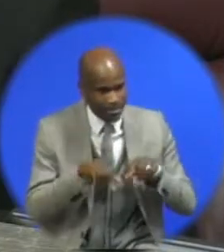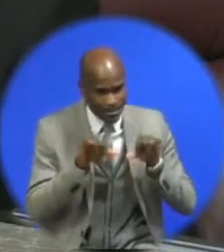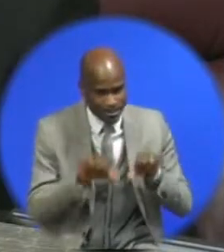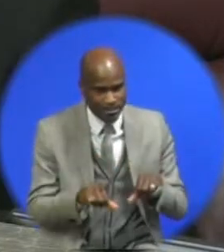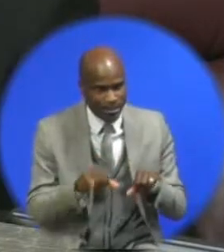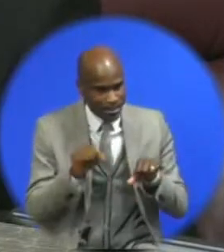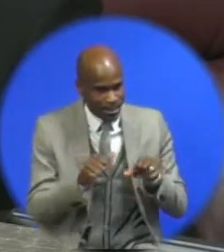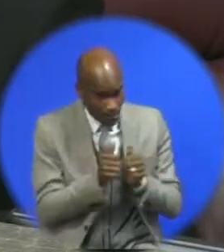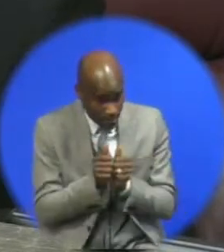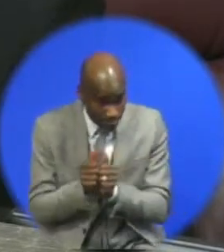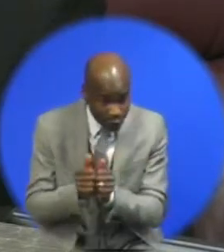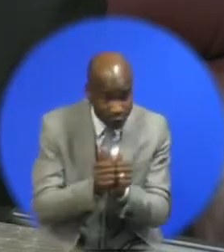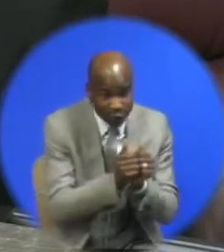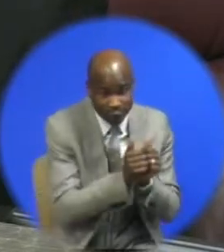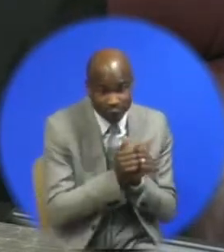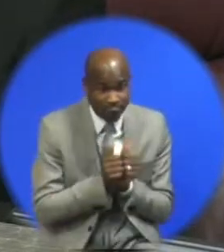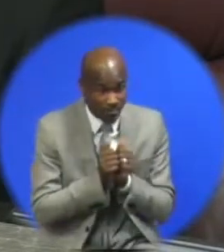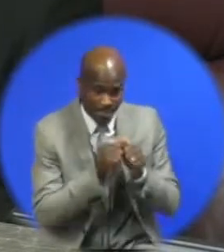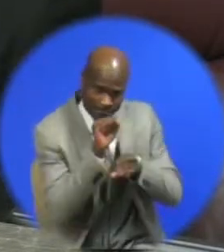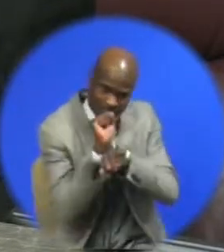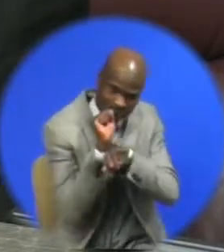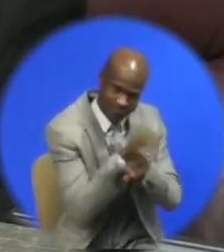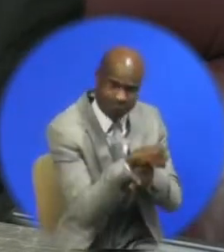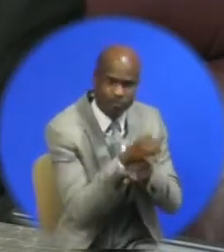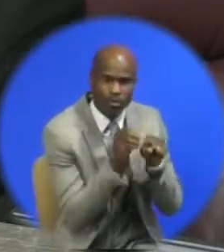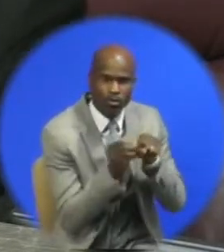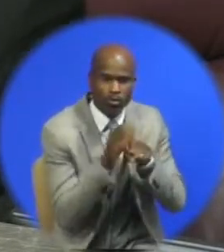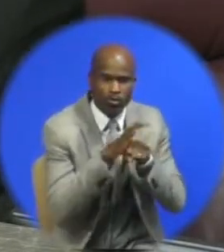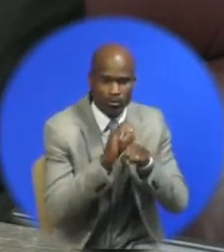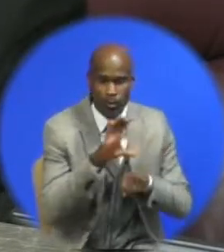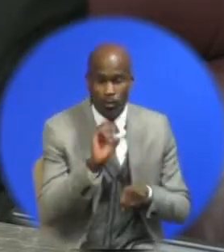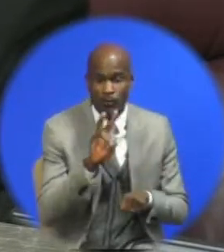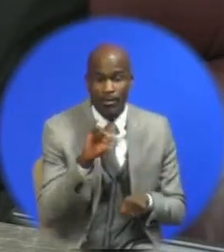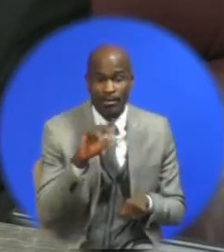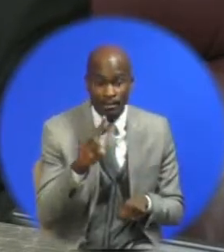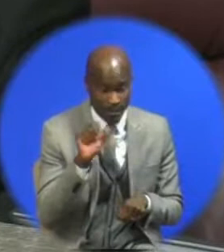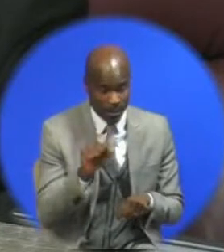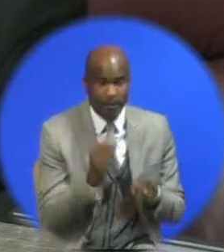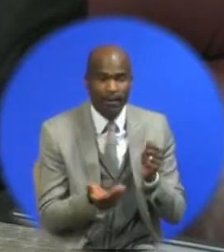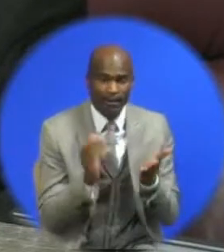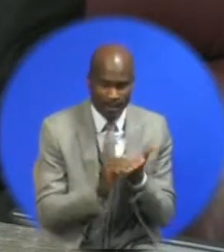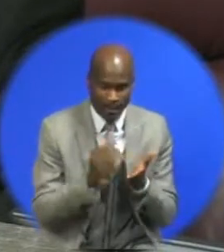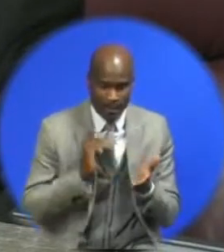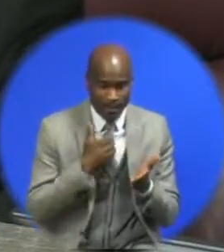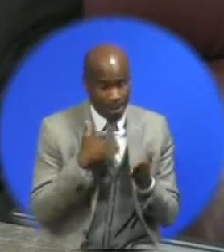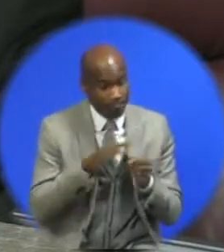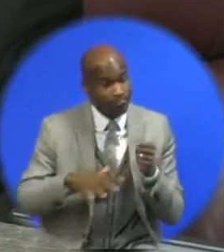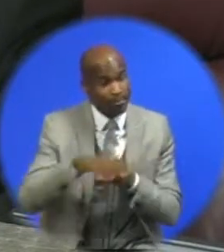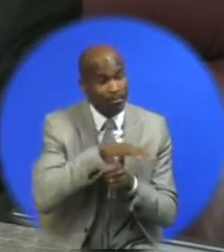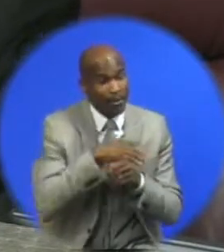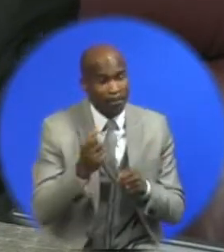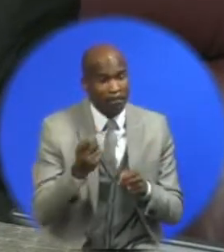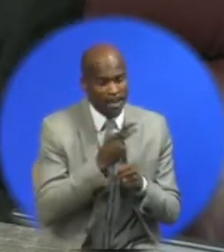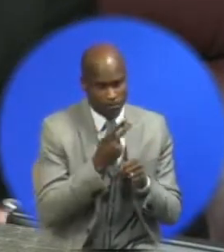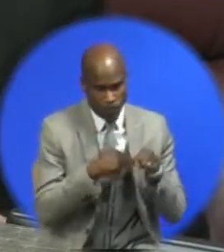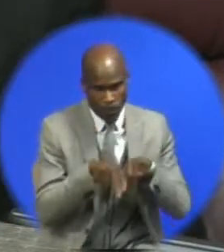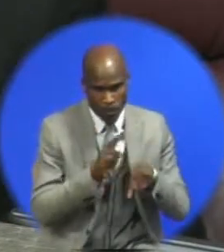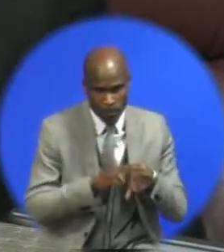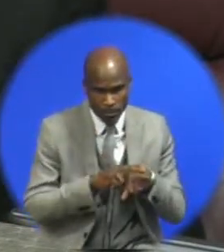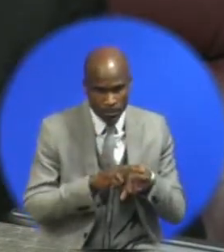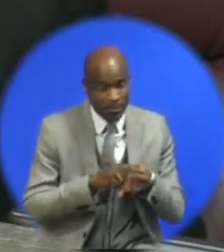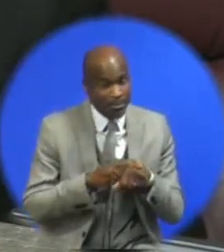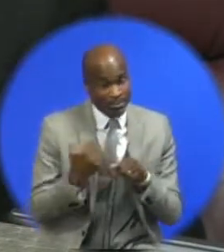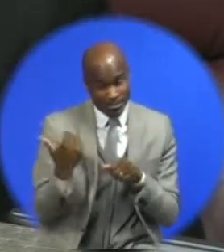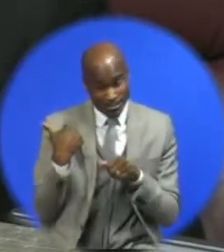together to beat COVID and get our community back to normal. As hard as 2020 was, I have every bit